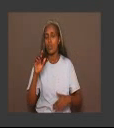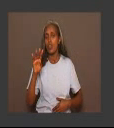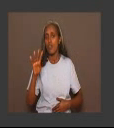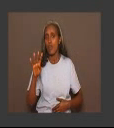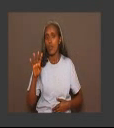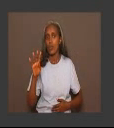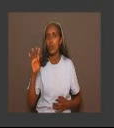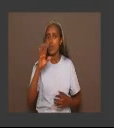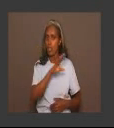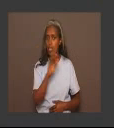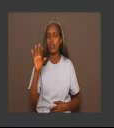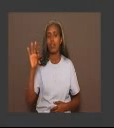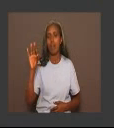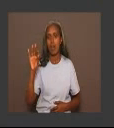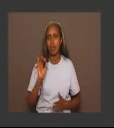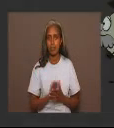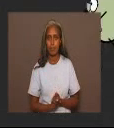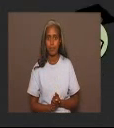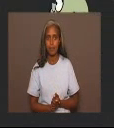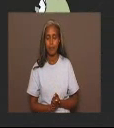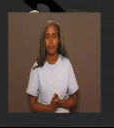4 and 9.